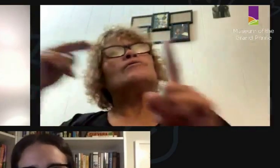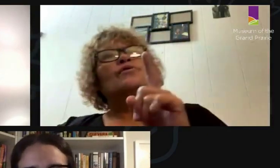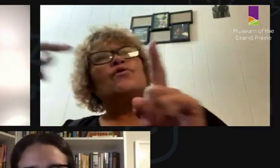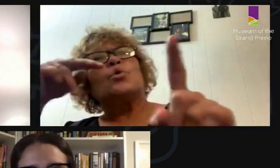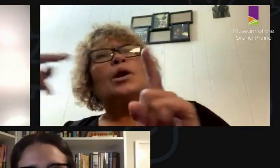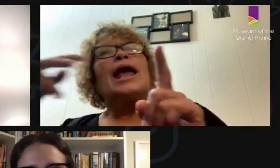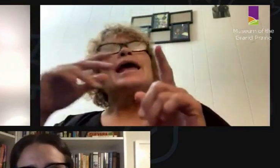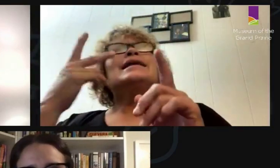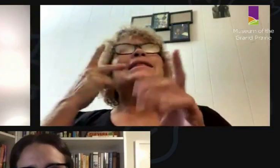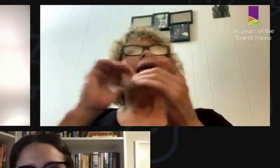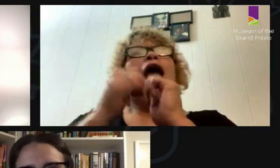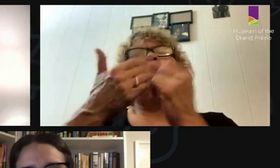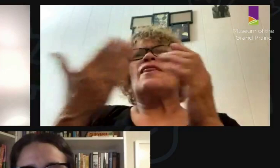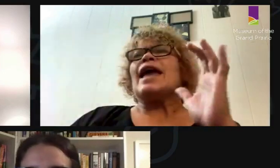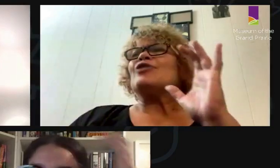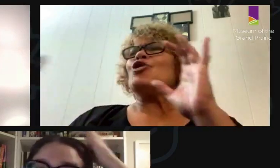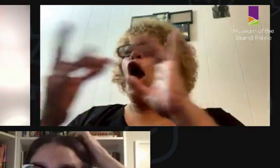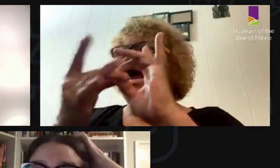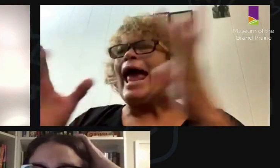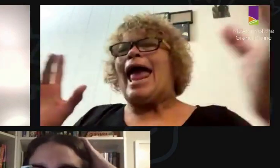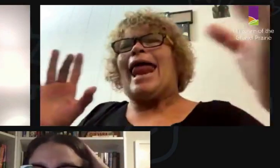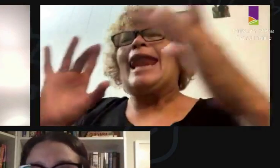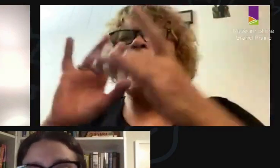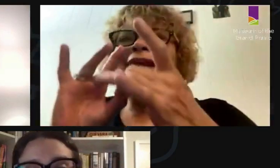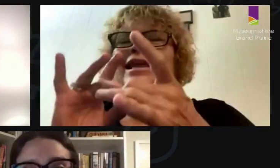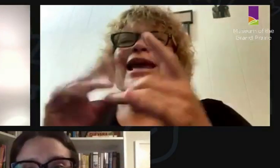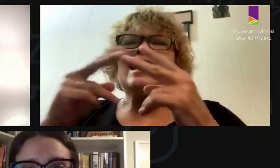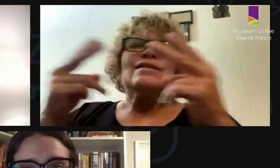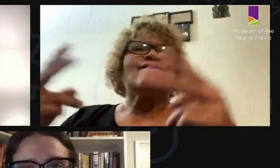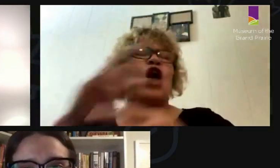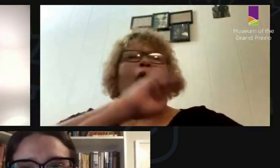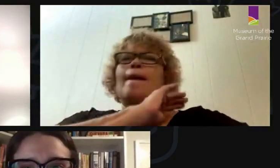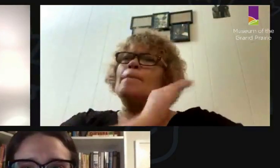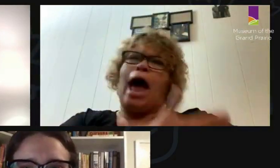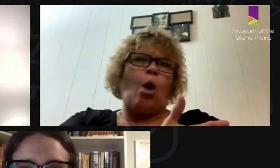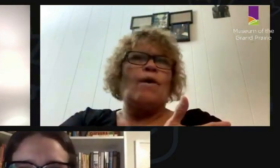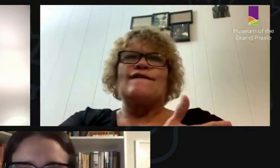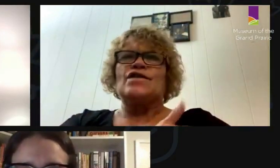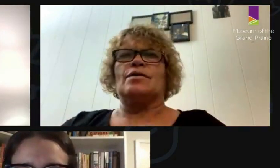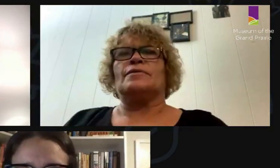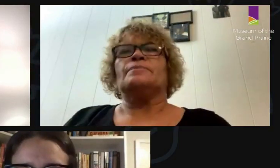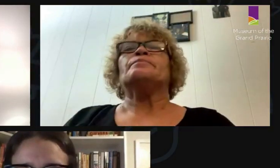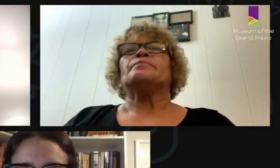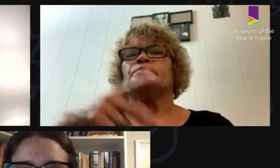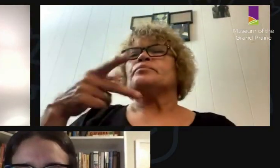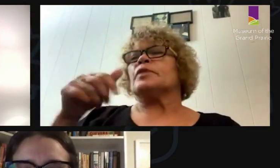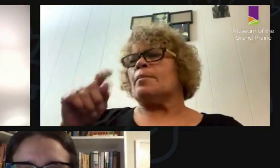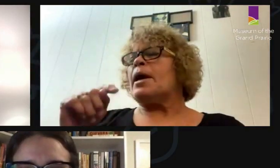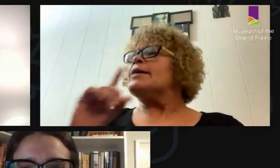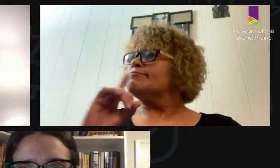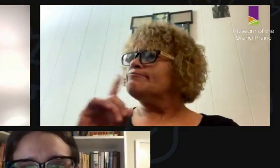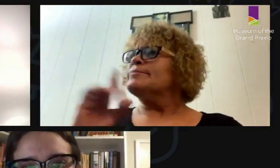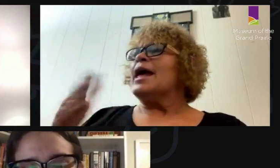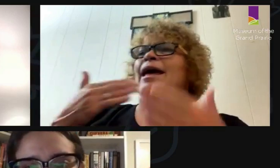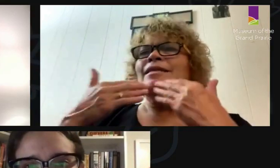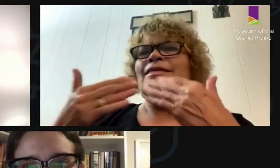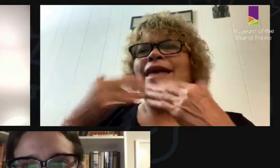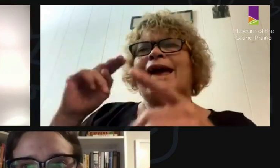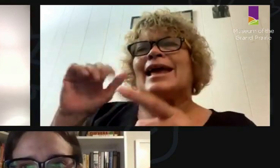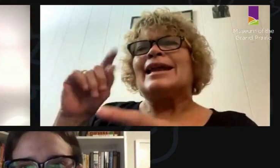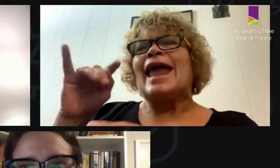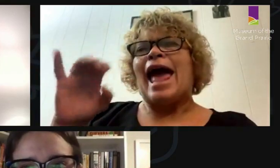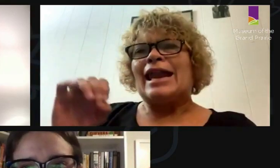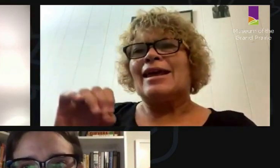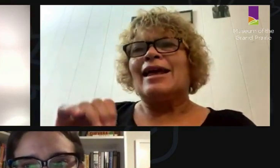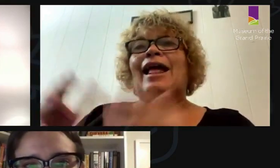are connected is really powerful. Oh, certainly. Yeah. Thank you for that, Natalie. And thank you.